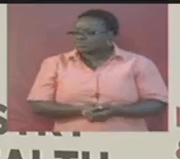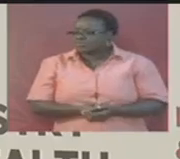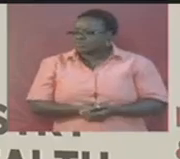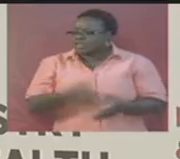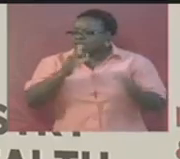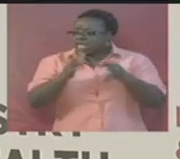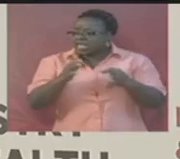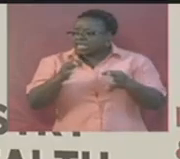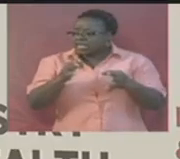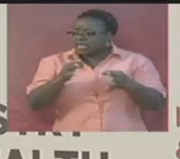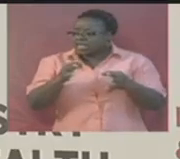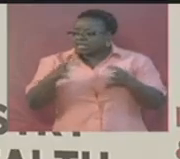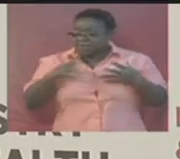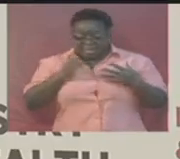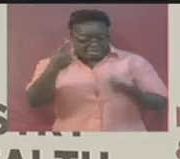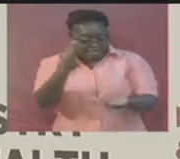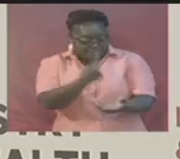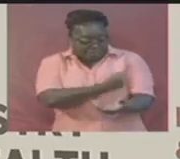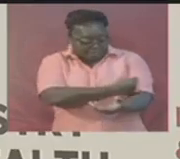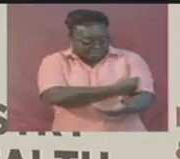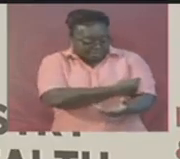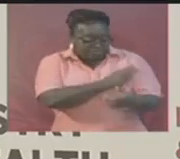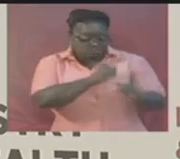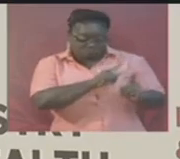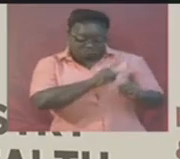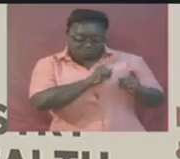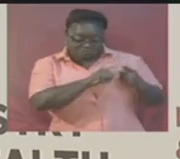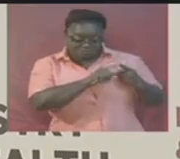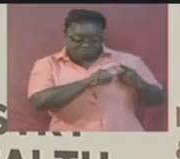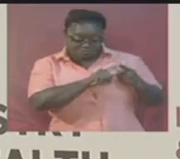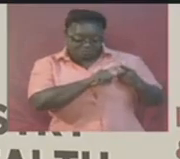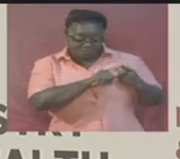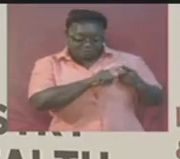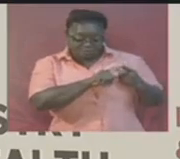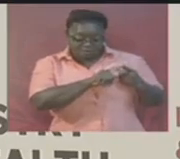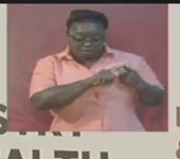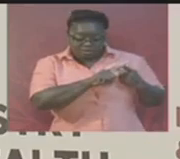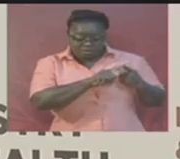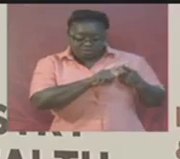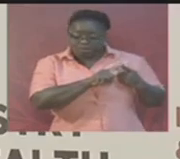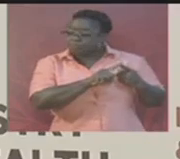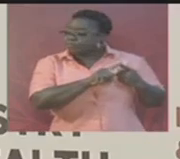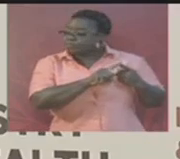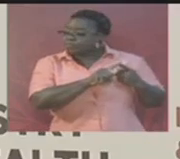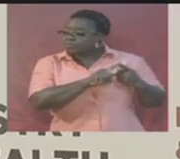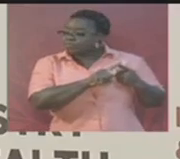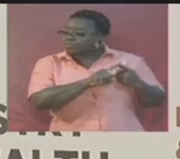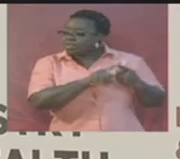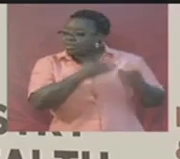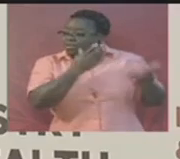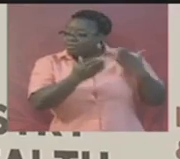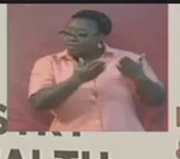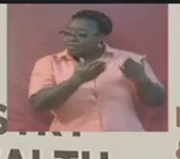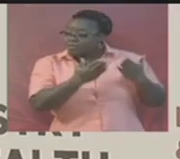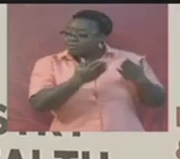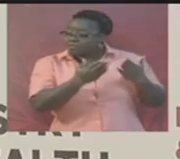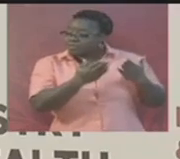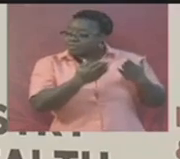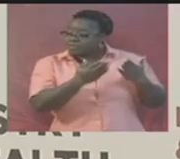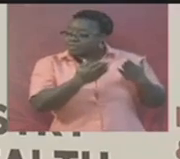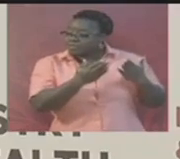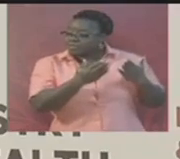if you get the vaccine, yes, let's say the Pfizer-BioNTech, yeah, is it that and